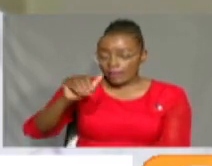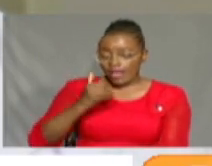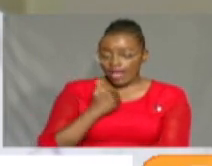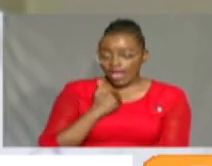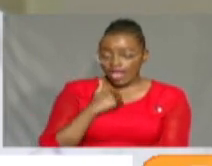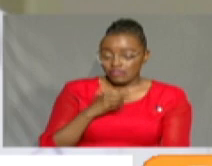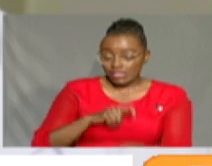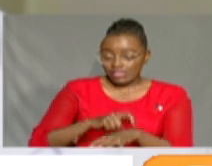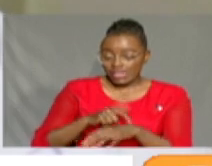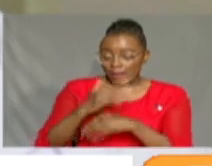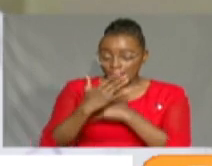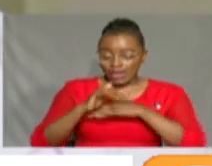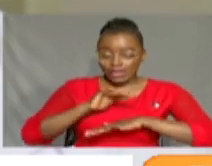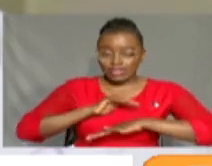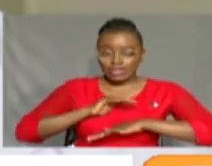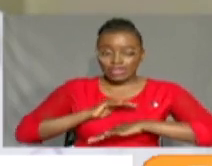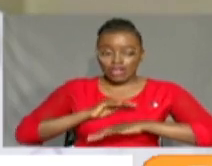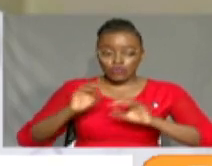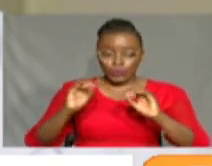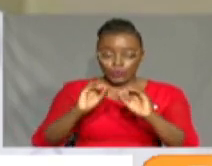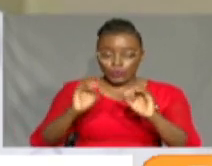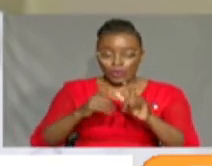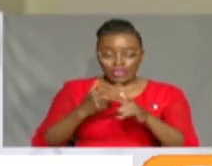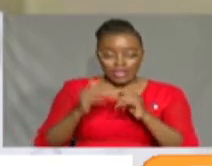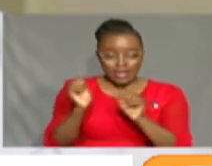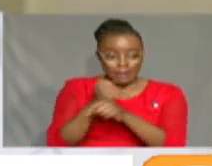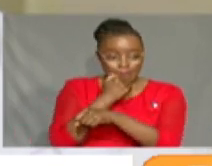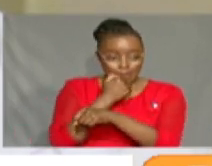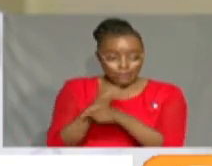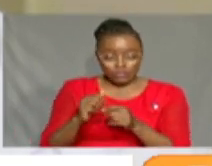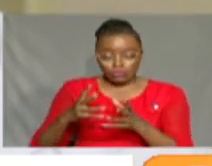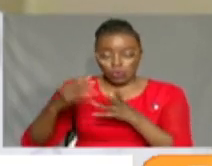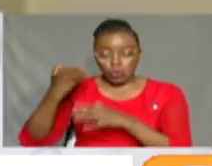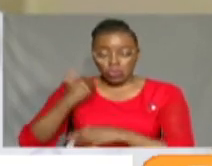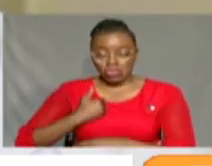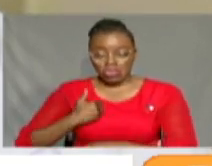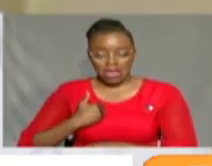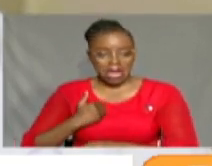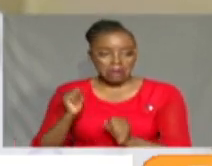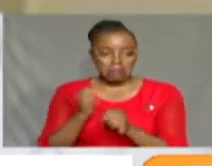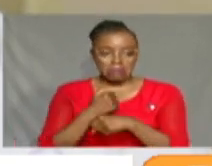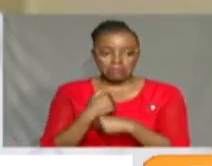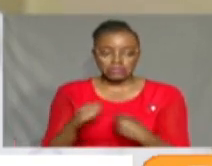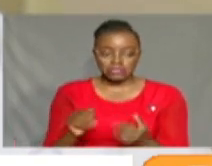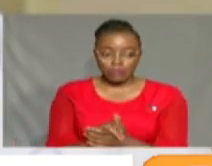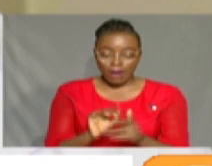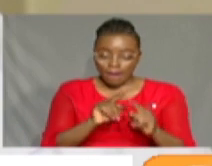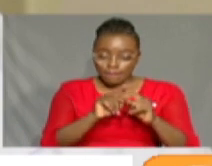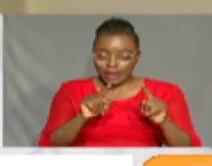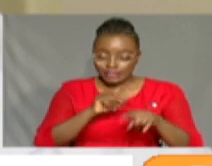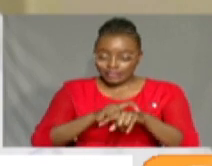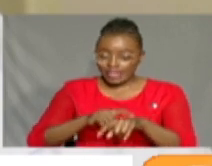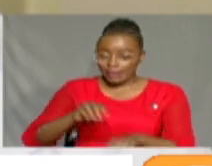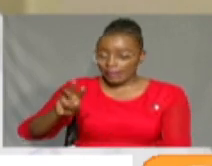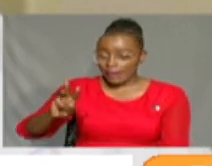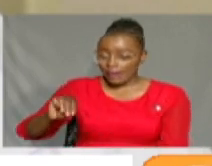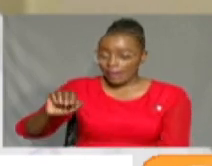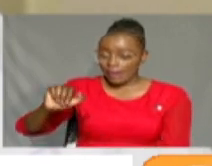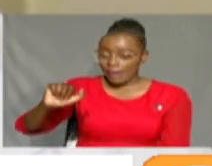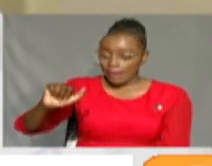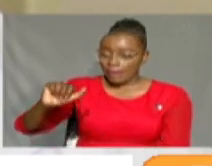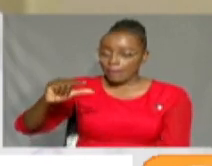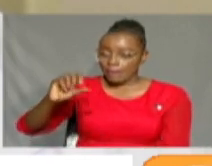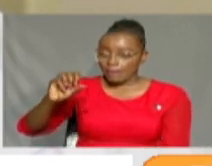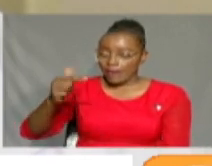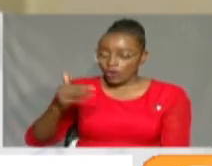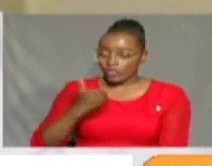your blood is not enough, you will not be able to go to theater for such a procedure. But with maggot, there's minimal bleeding,